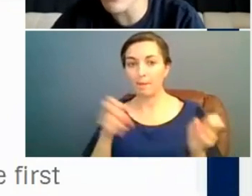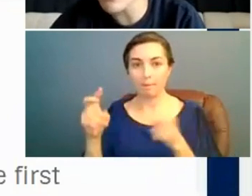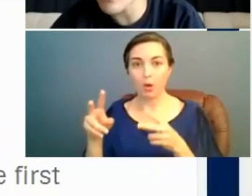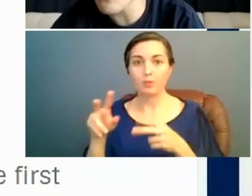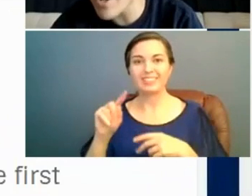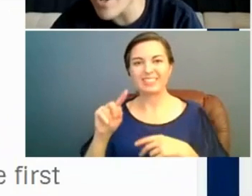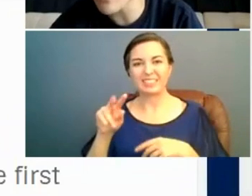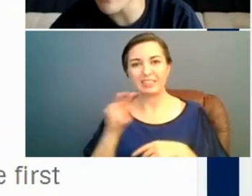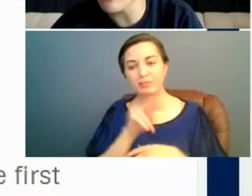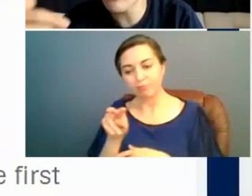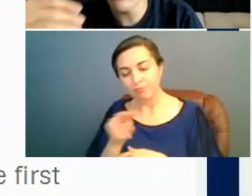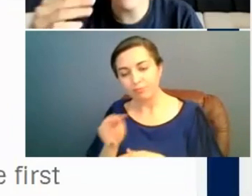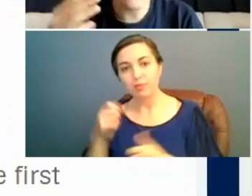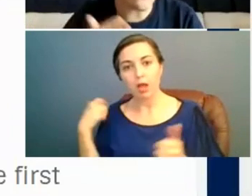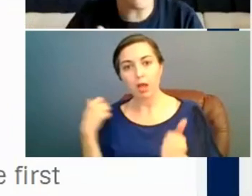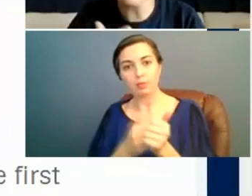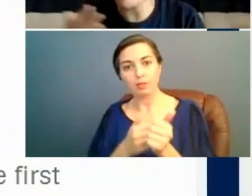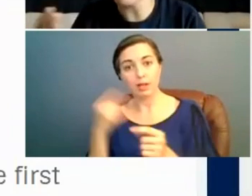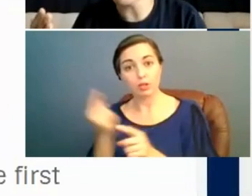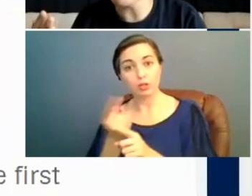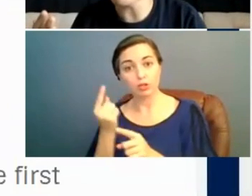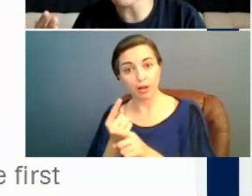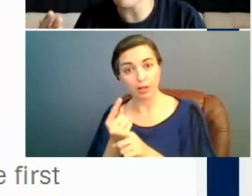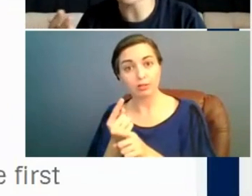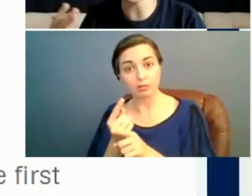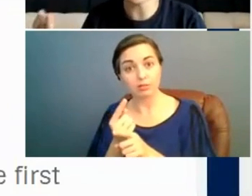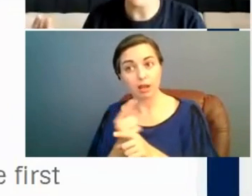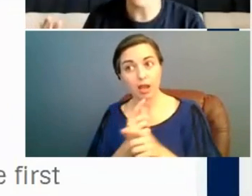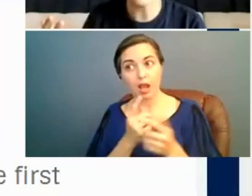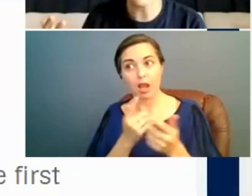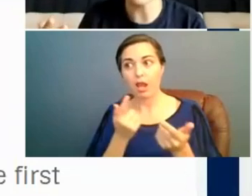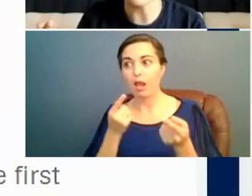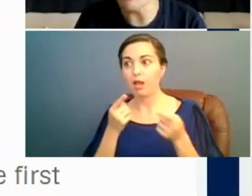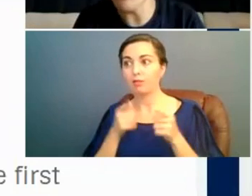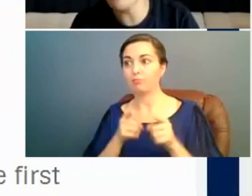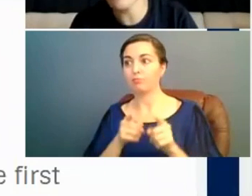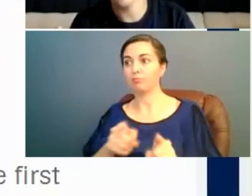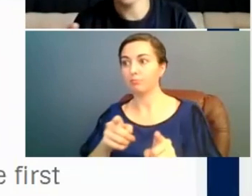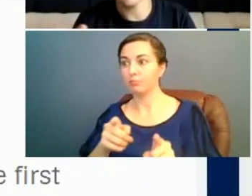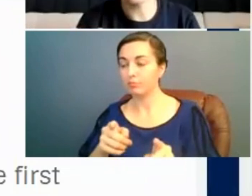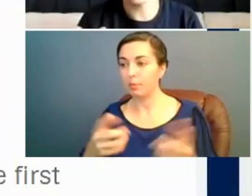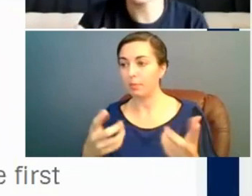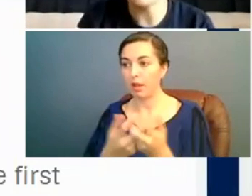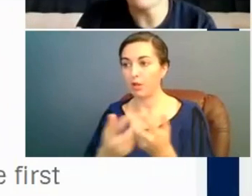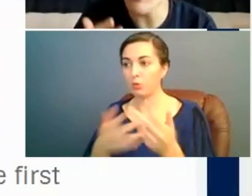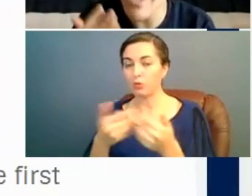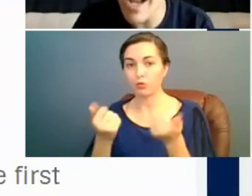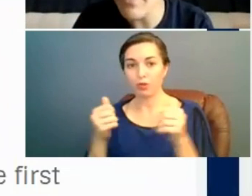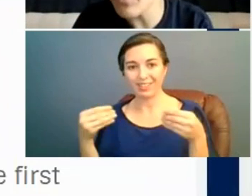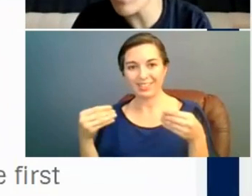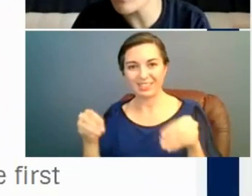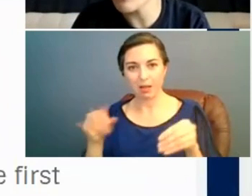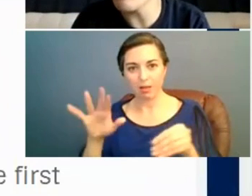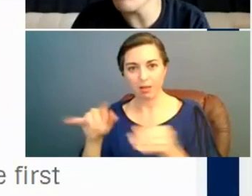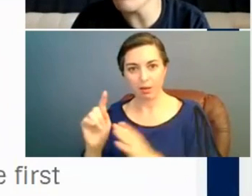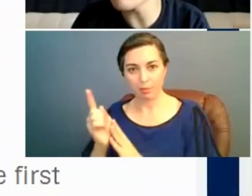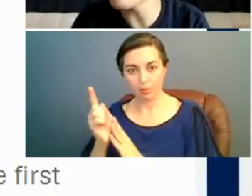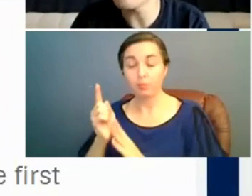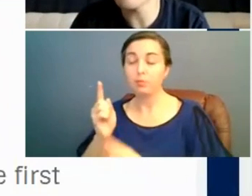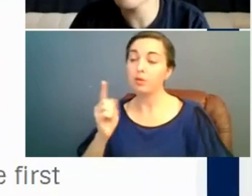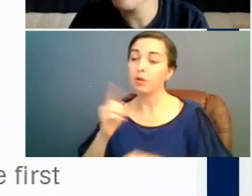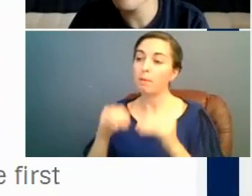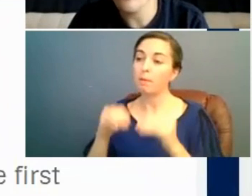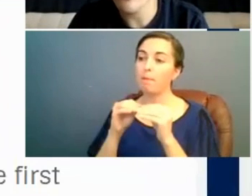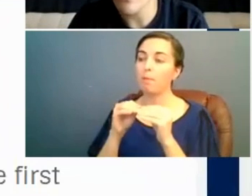to date and correct and qualify with what we're trying to sell at that given moment. And then more tactfully and